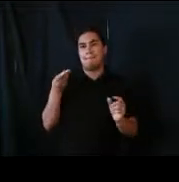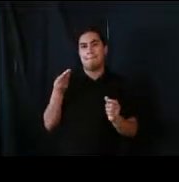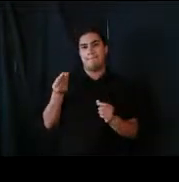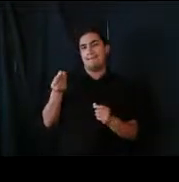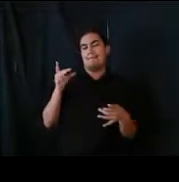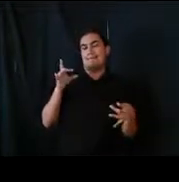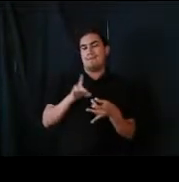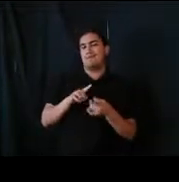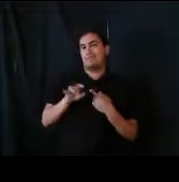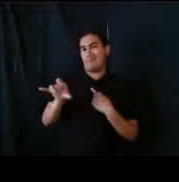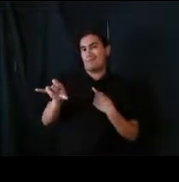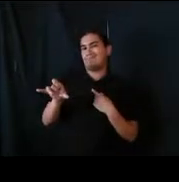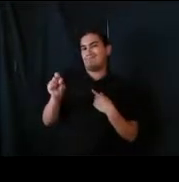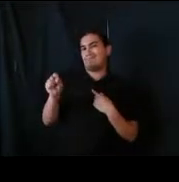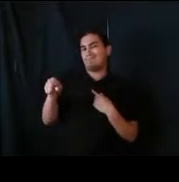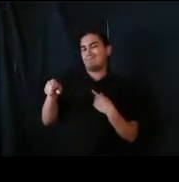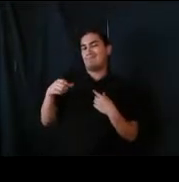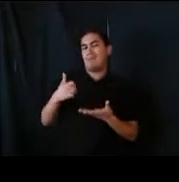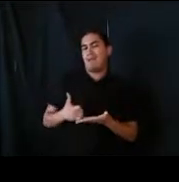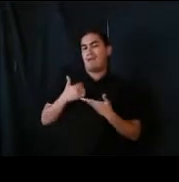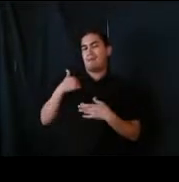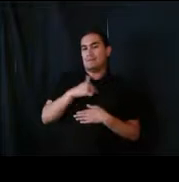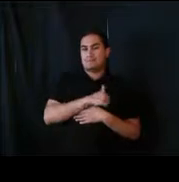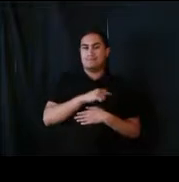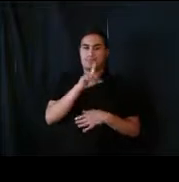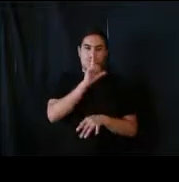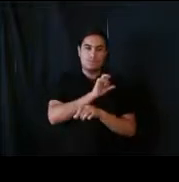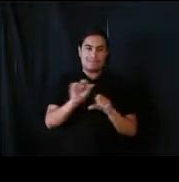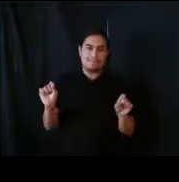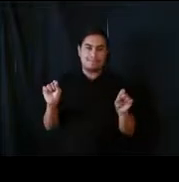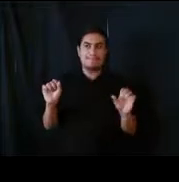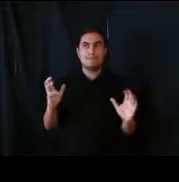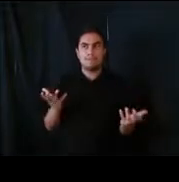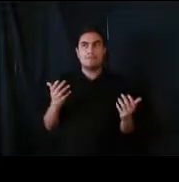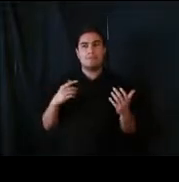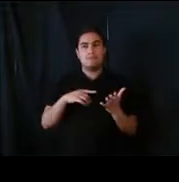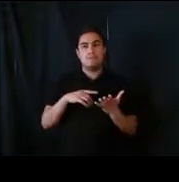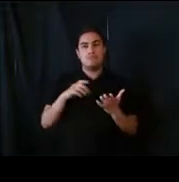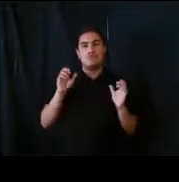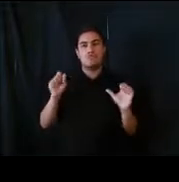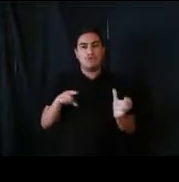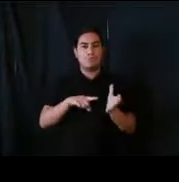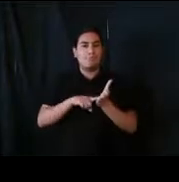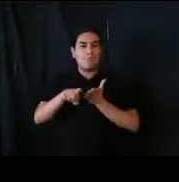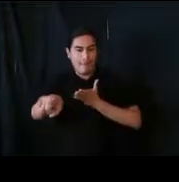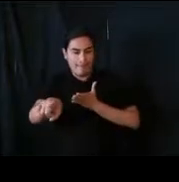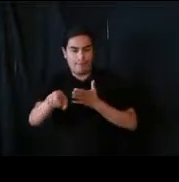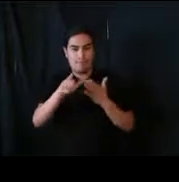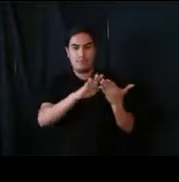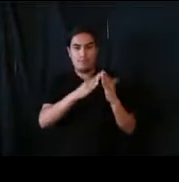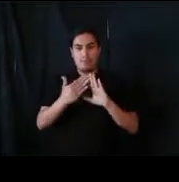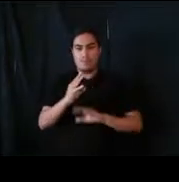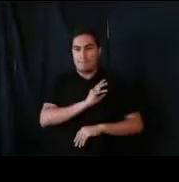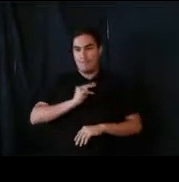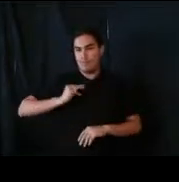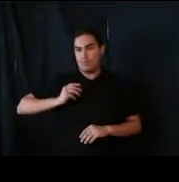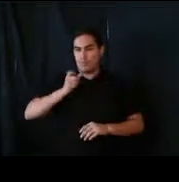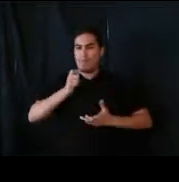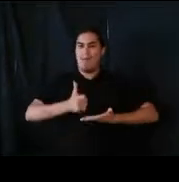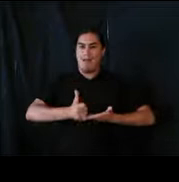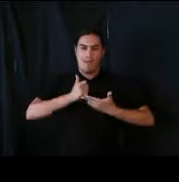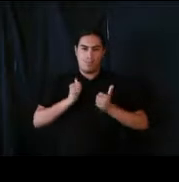attached to it that helped us actually uh compensate community members who helped us with outreach